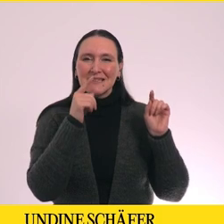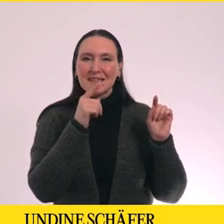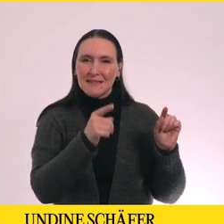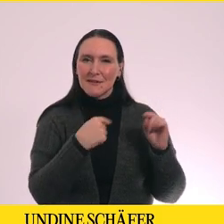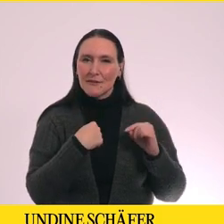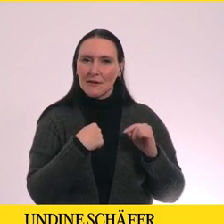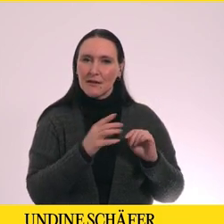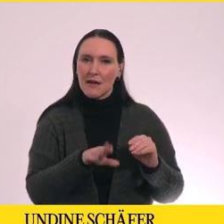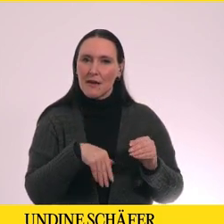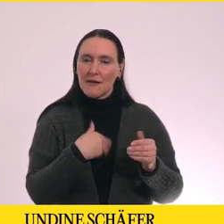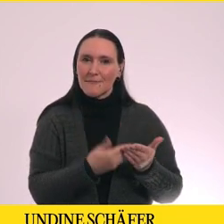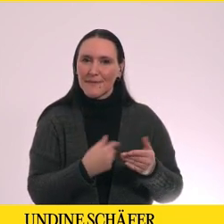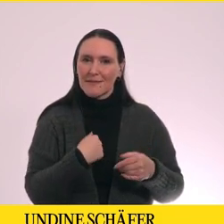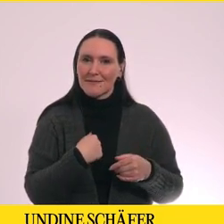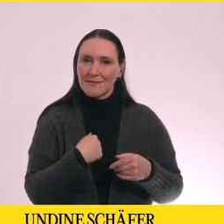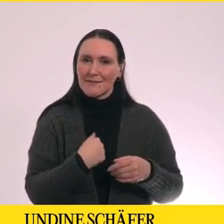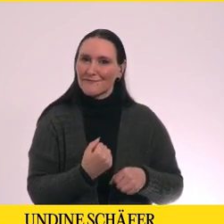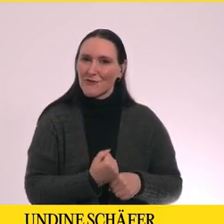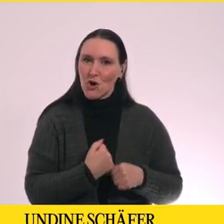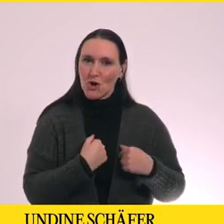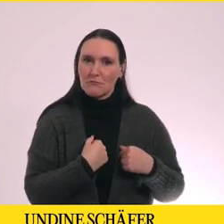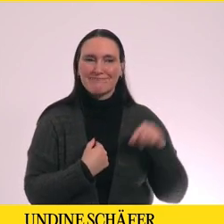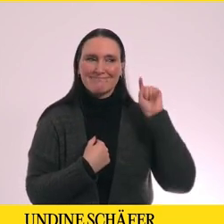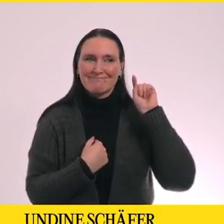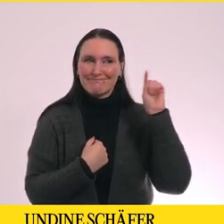ill, and that is to provide